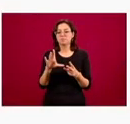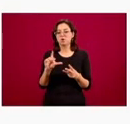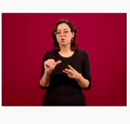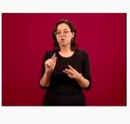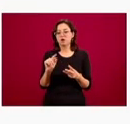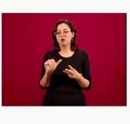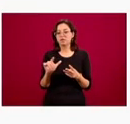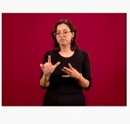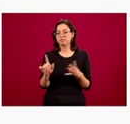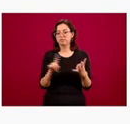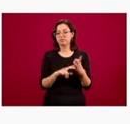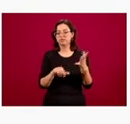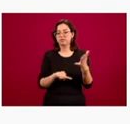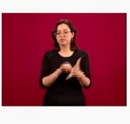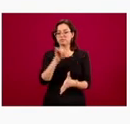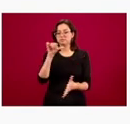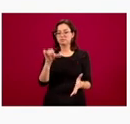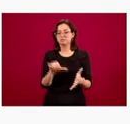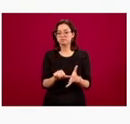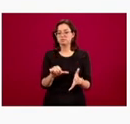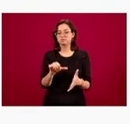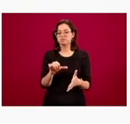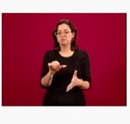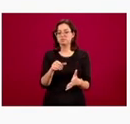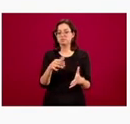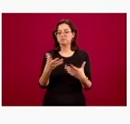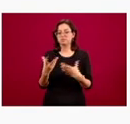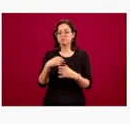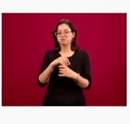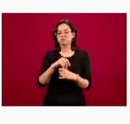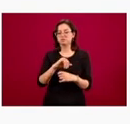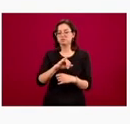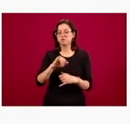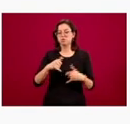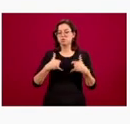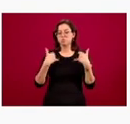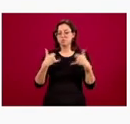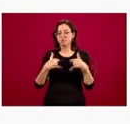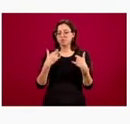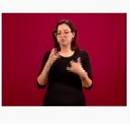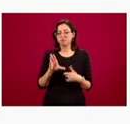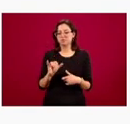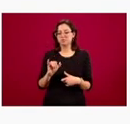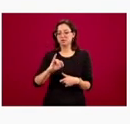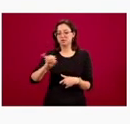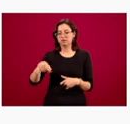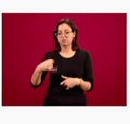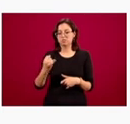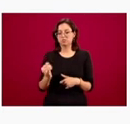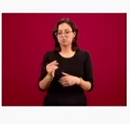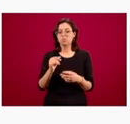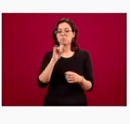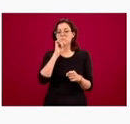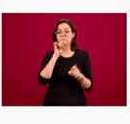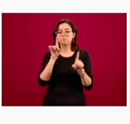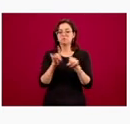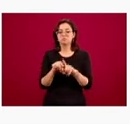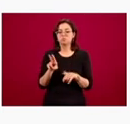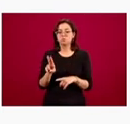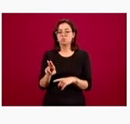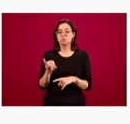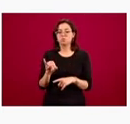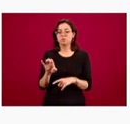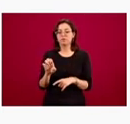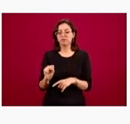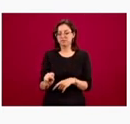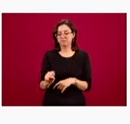hotline, we have the Life hotline, we have Locatel, we have the Juvenile Integration Centers, and